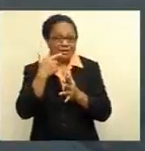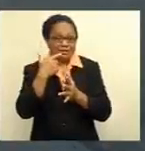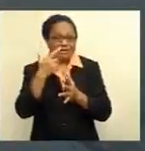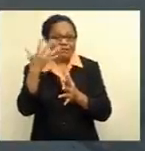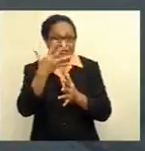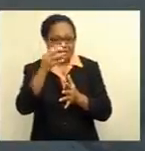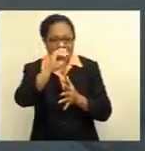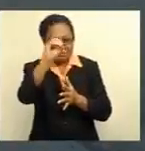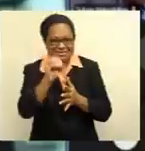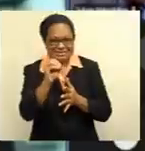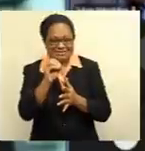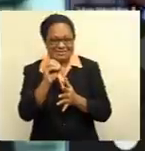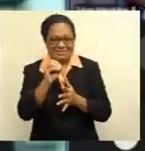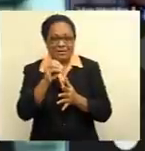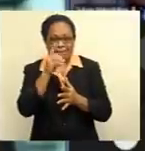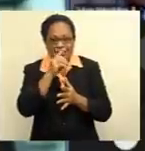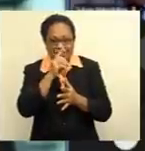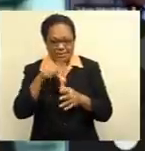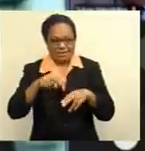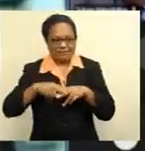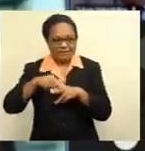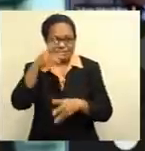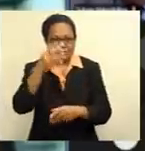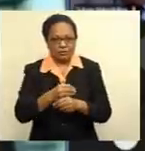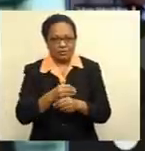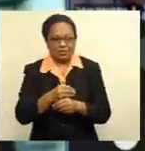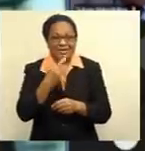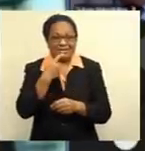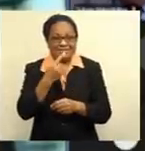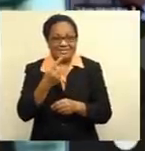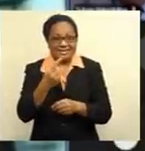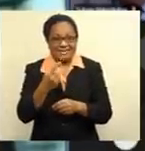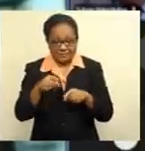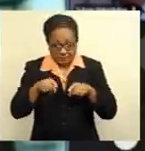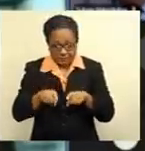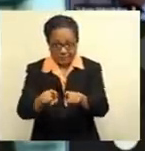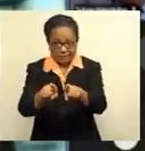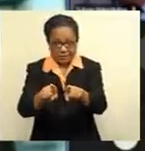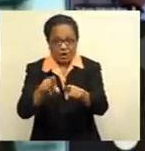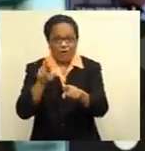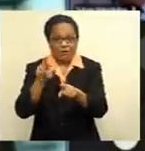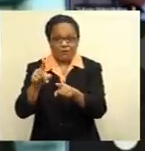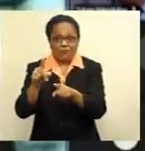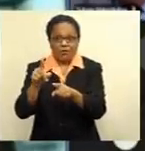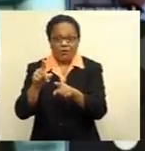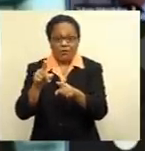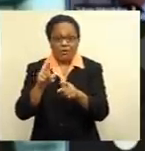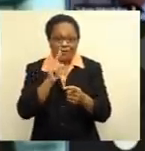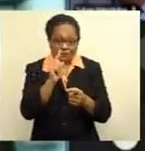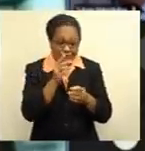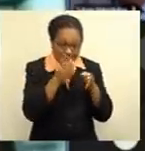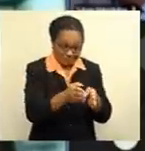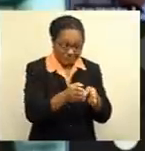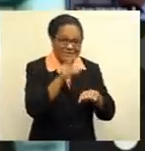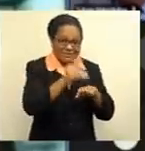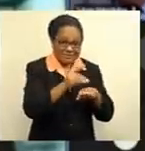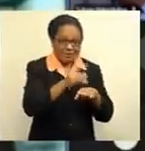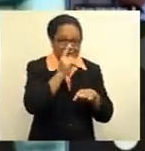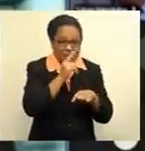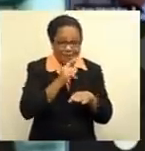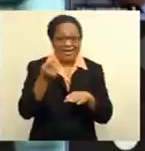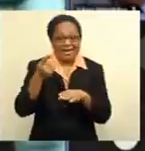of 15% of the population. The notion of twin track approach in addressing the vulnerability of persons with